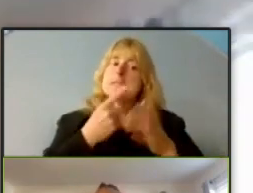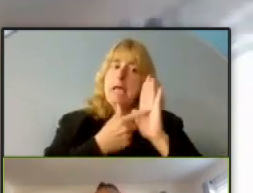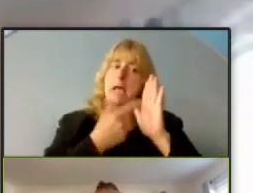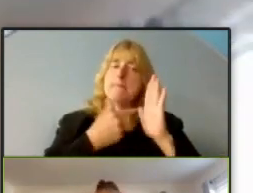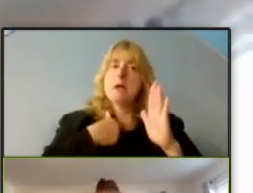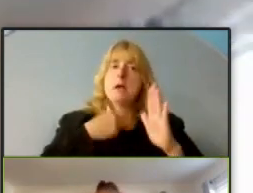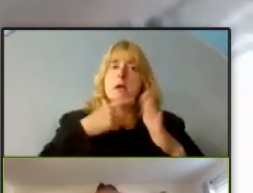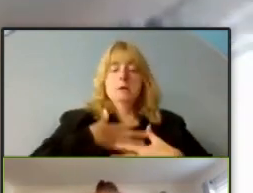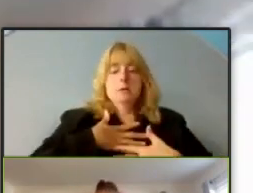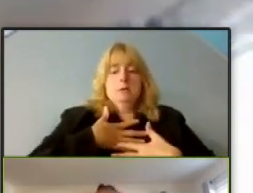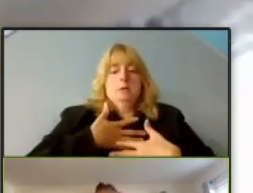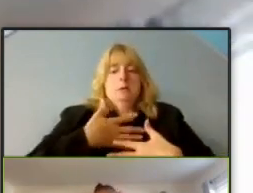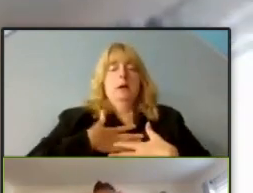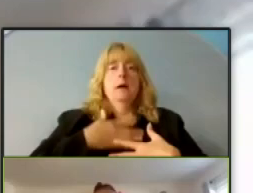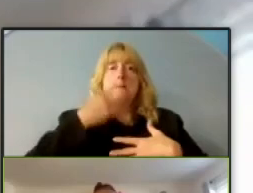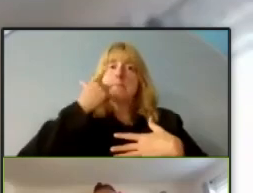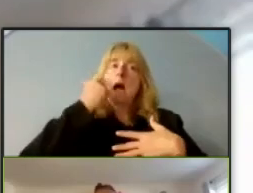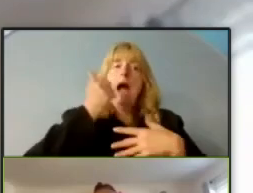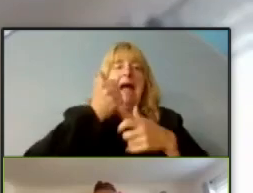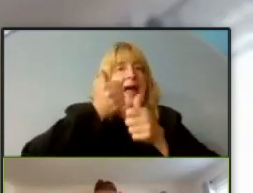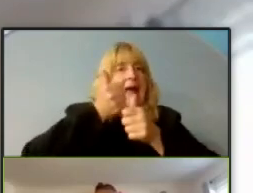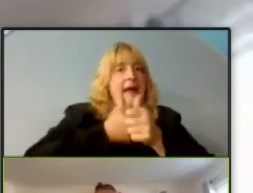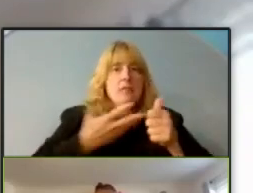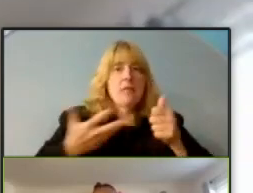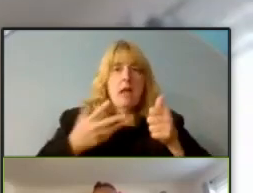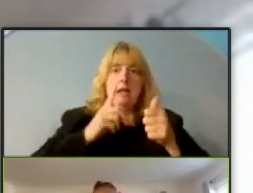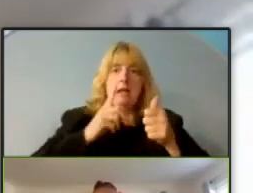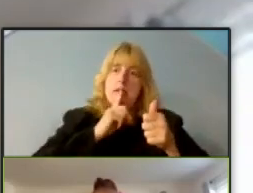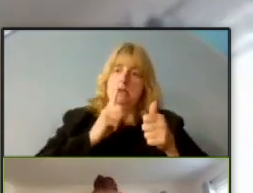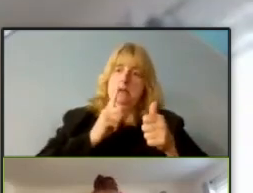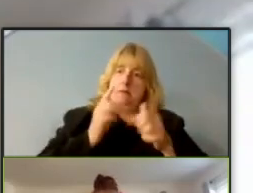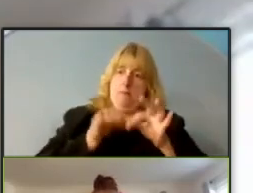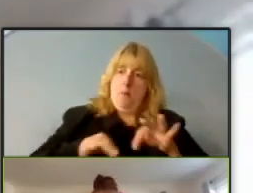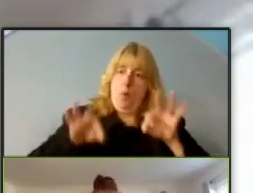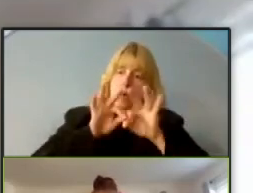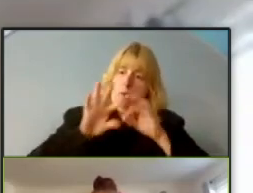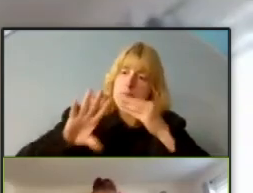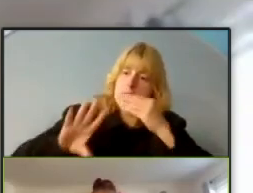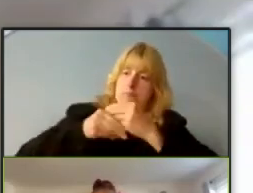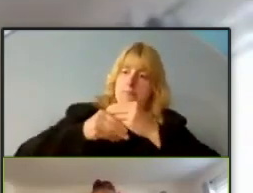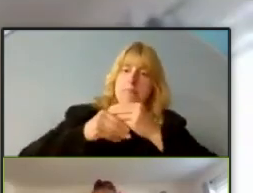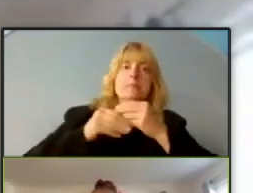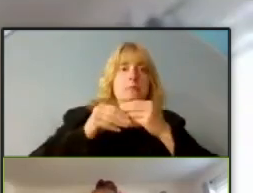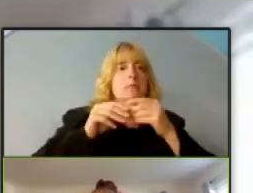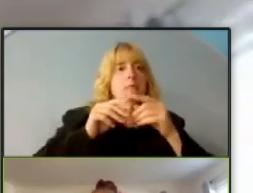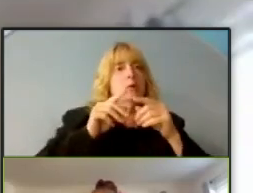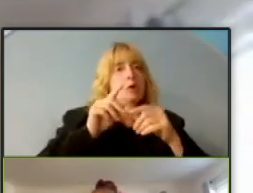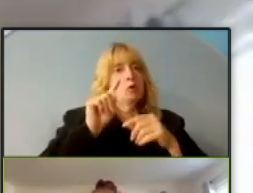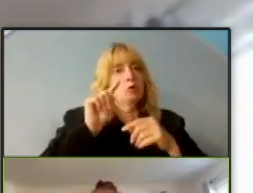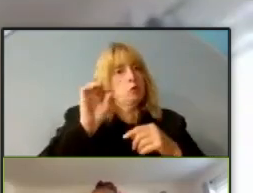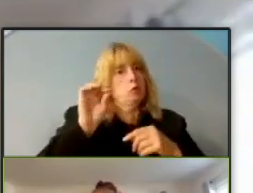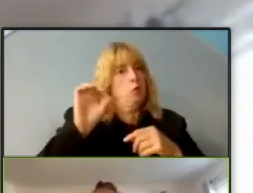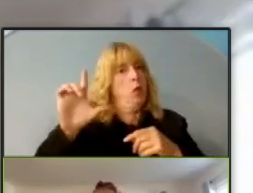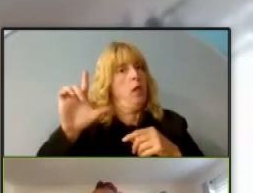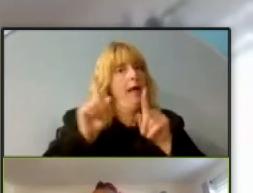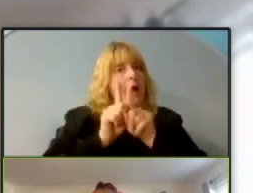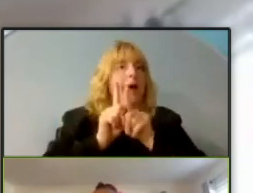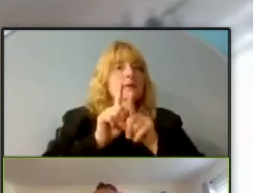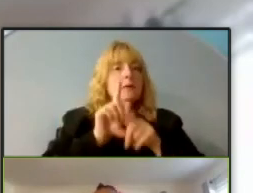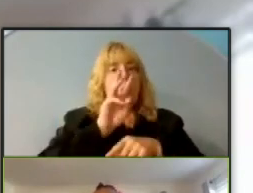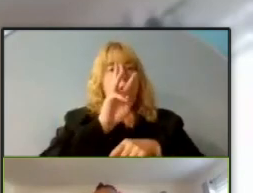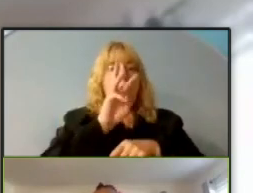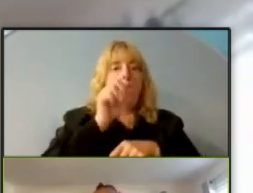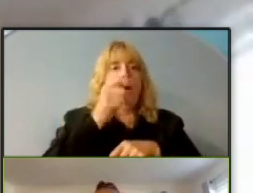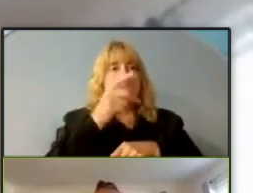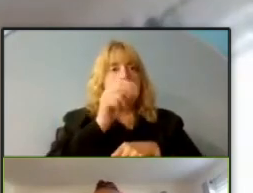every tool is a weapon if you use it right. Thank you, Ana DeFranco. In this time where we